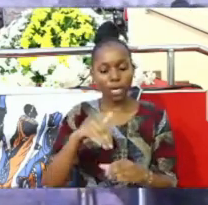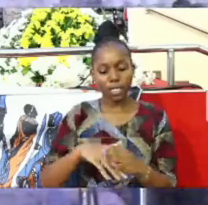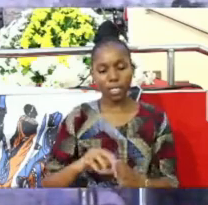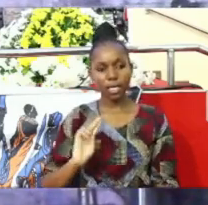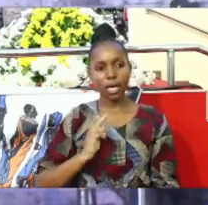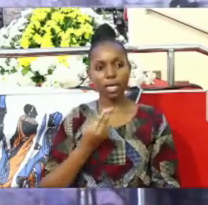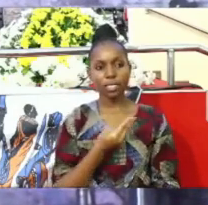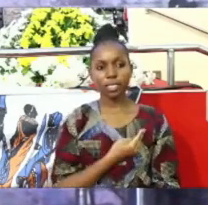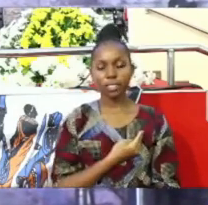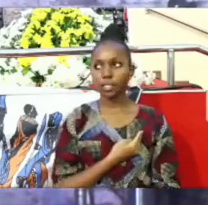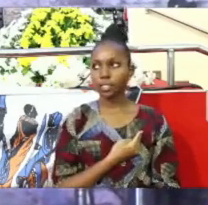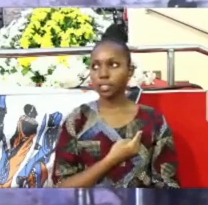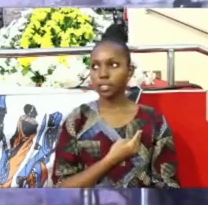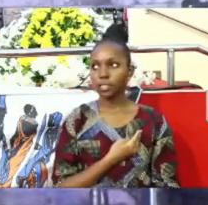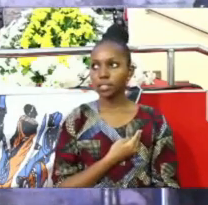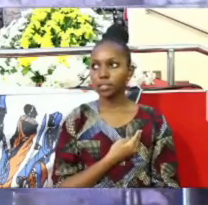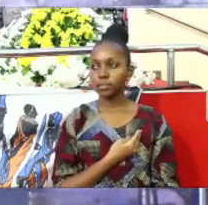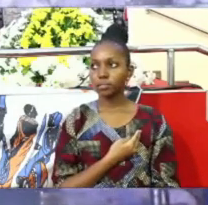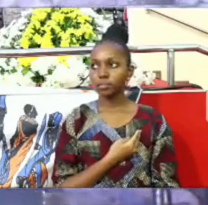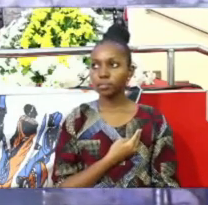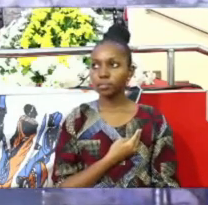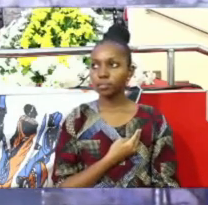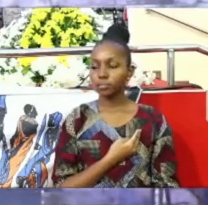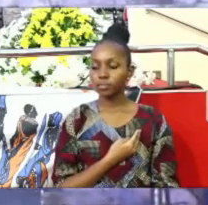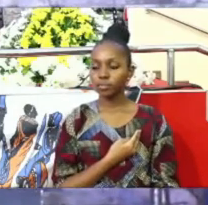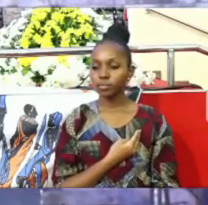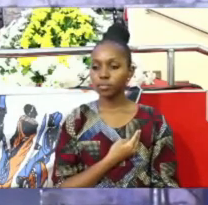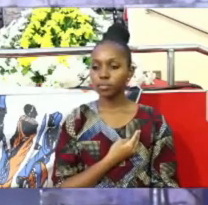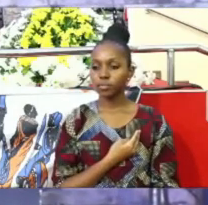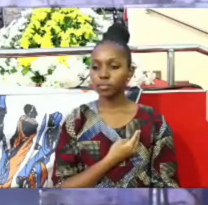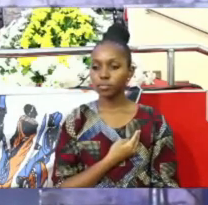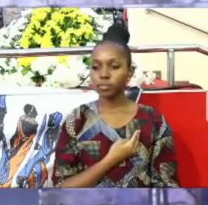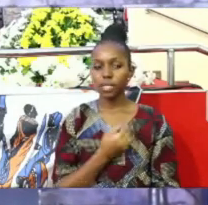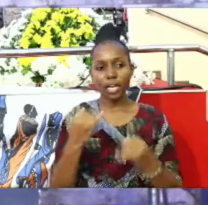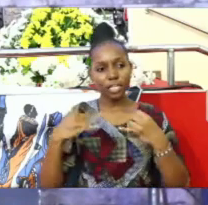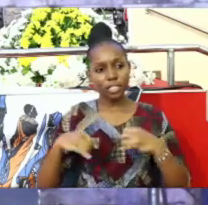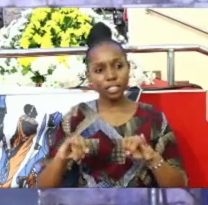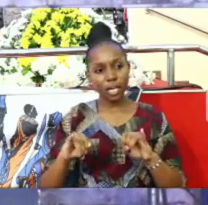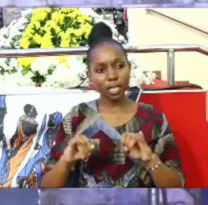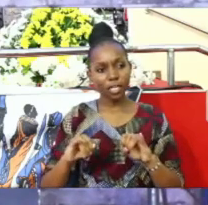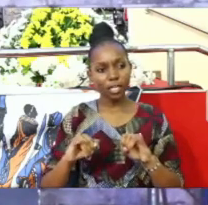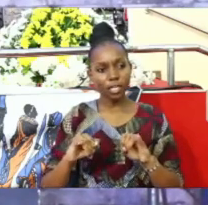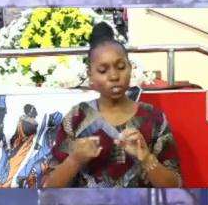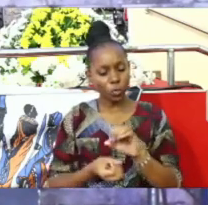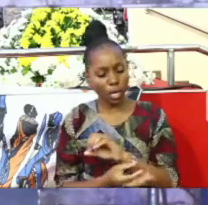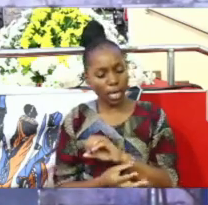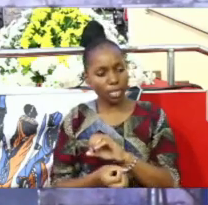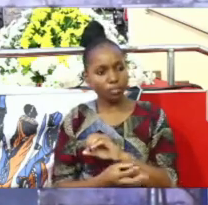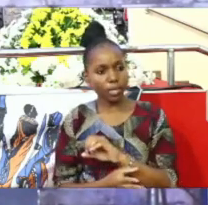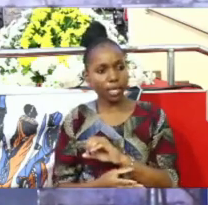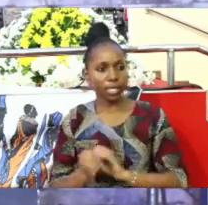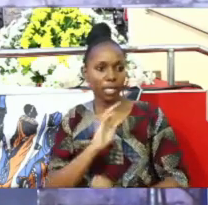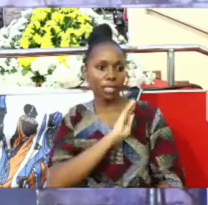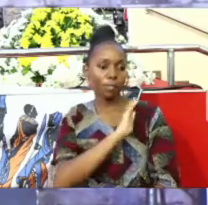ndani yetu, and he tried to get words to describe that power, he couldn't get it. Ana alikuwa anatafuta maneno ya kuelezea kuhusu nguvu ile